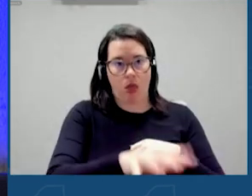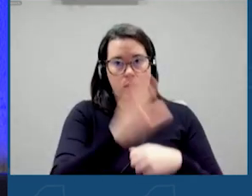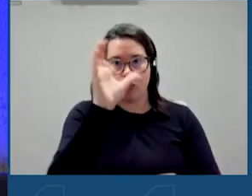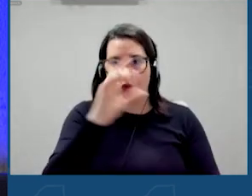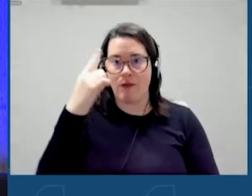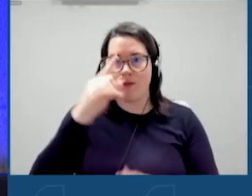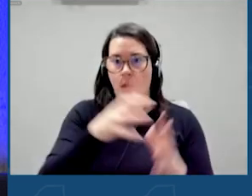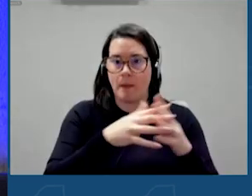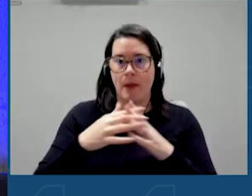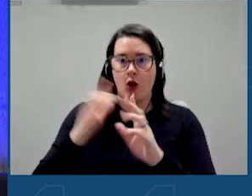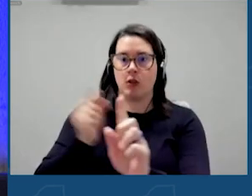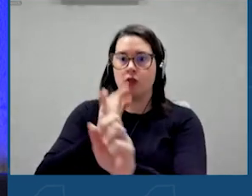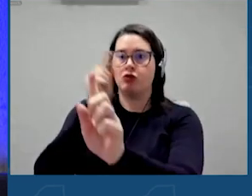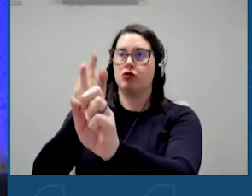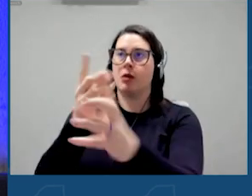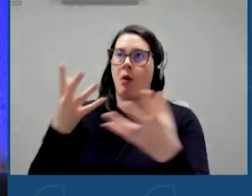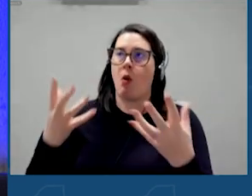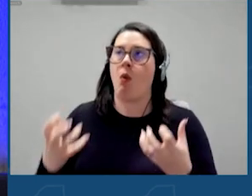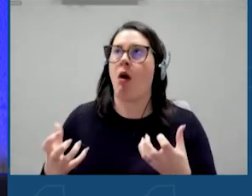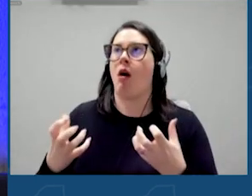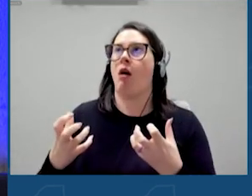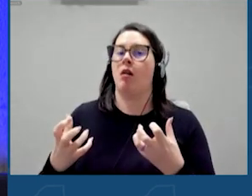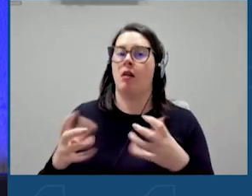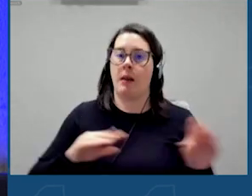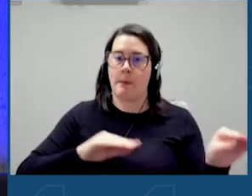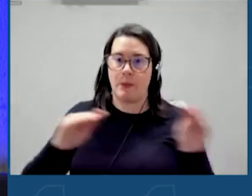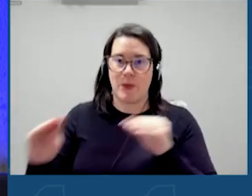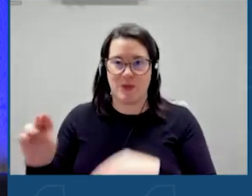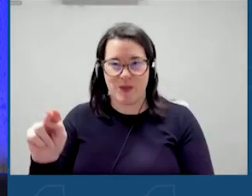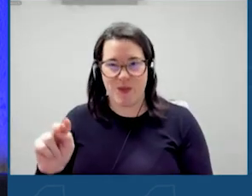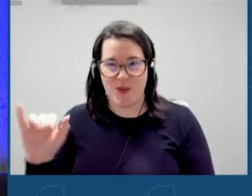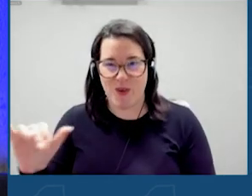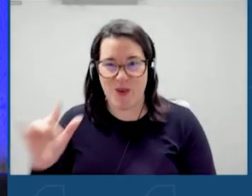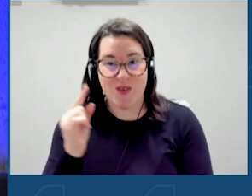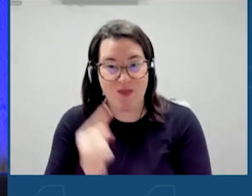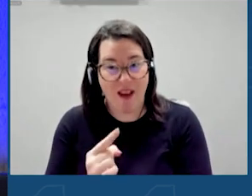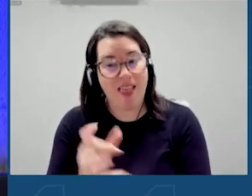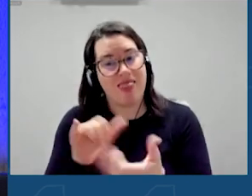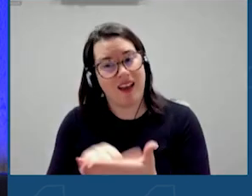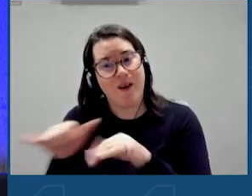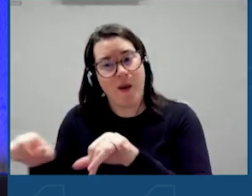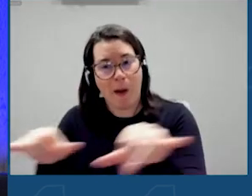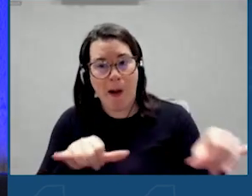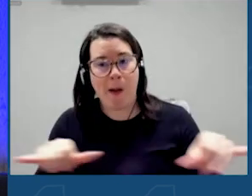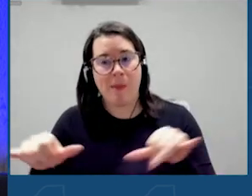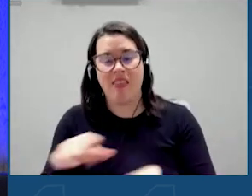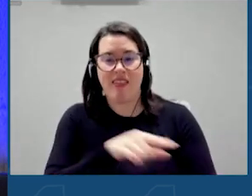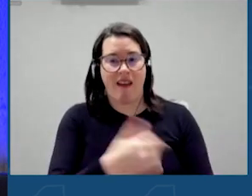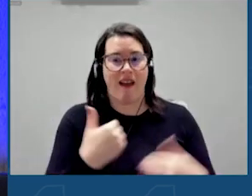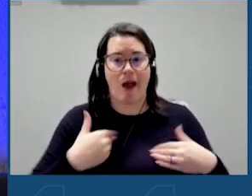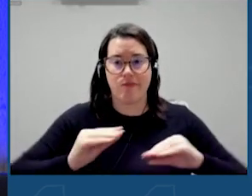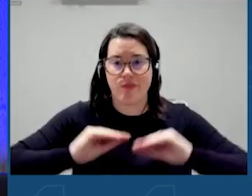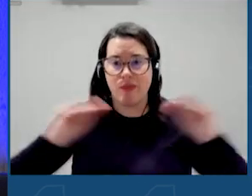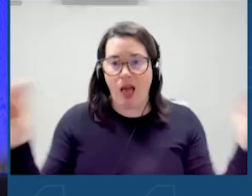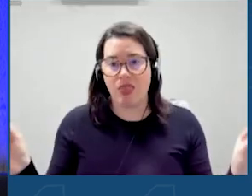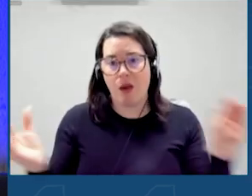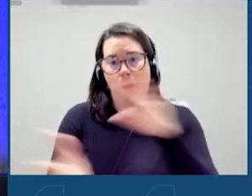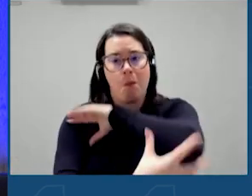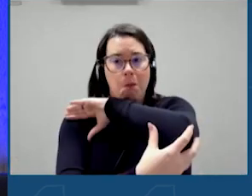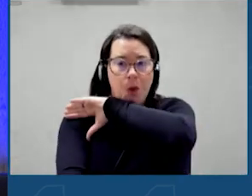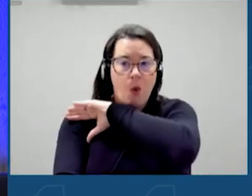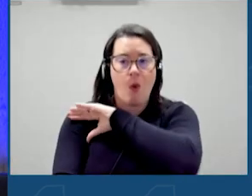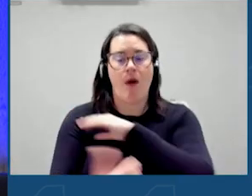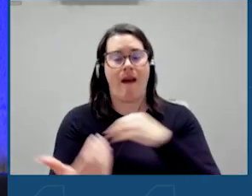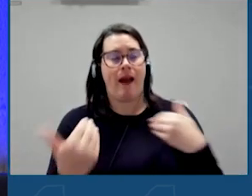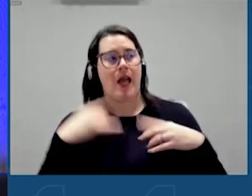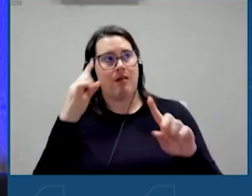American dream. How common is that story? They had nothing, just a dream. They came here,